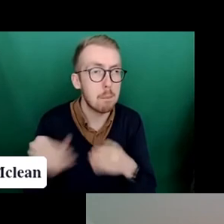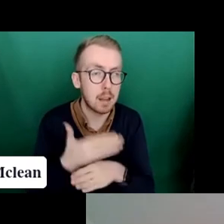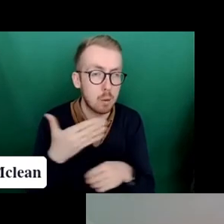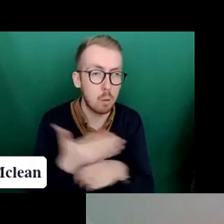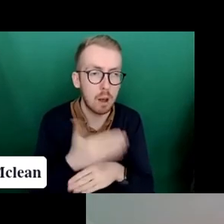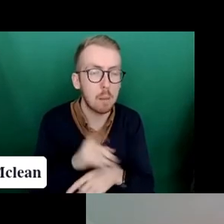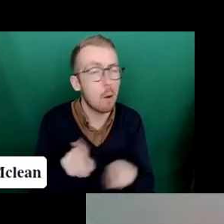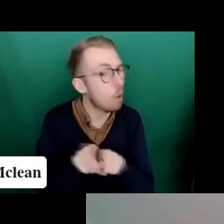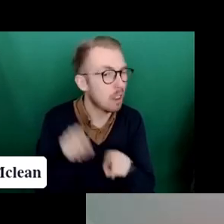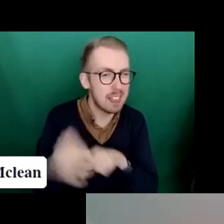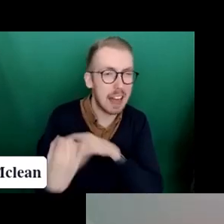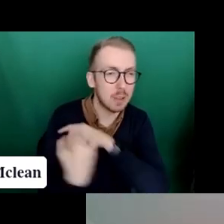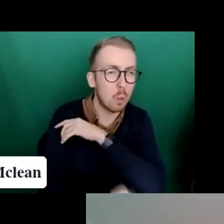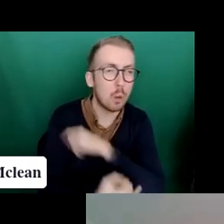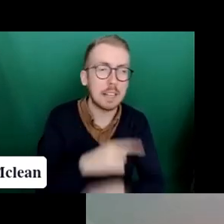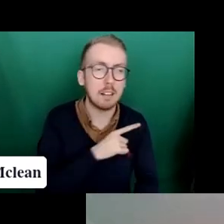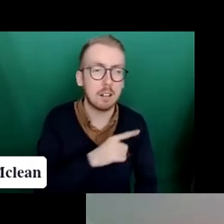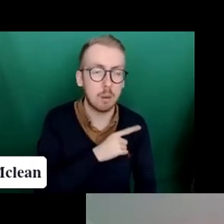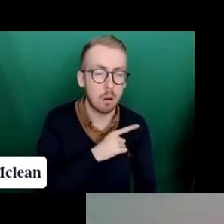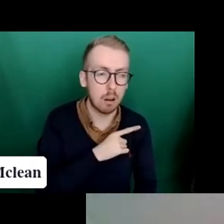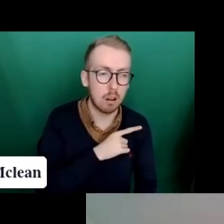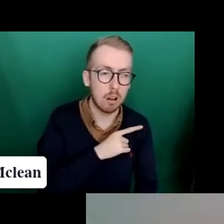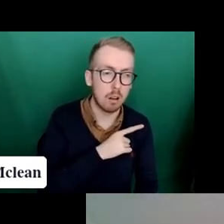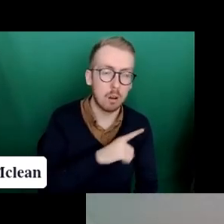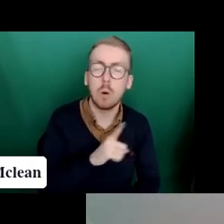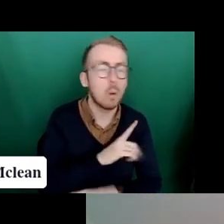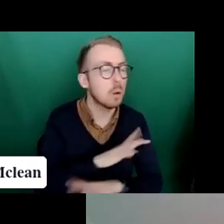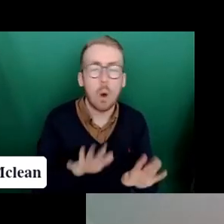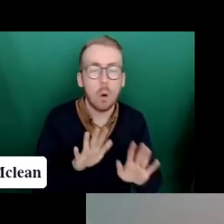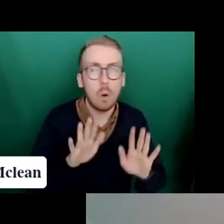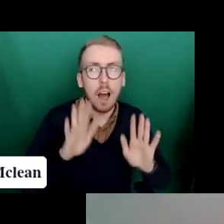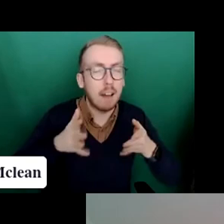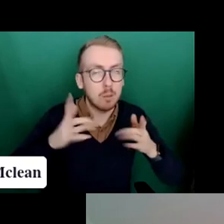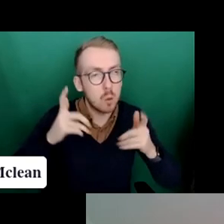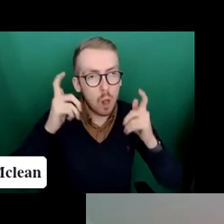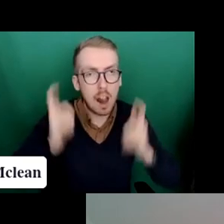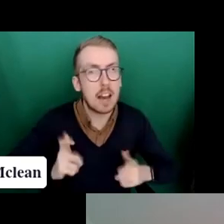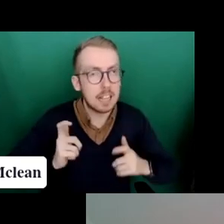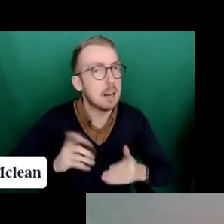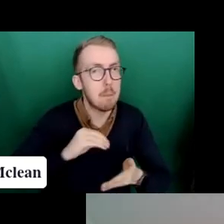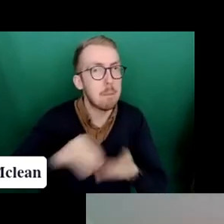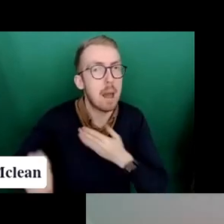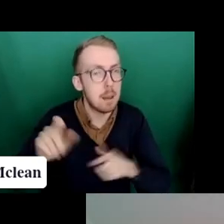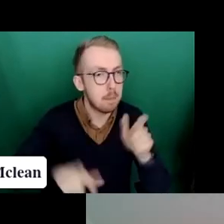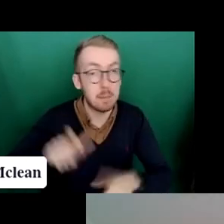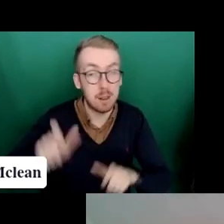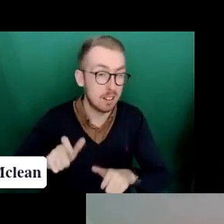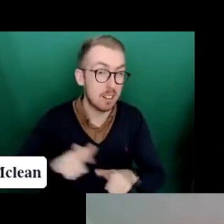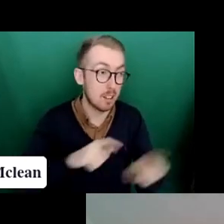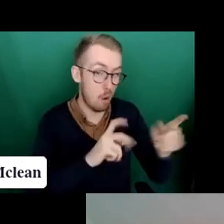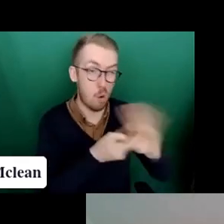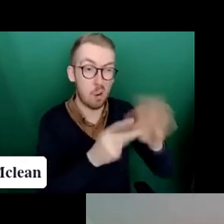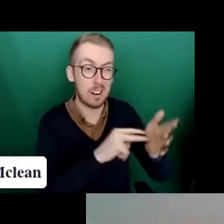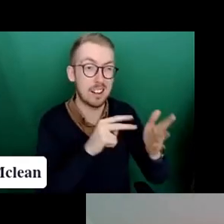that's a weakness as well, because you know, you don't have to legally pay people, and organizations are still using that tool,